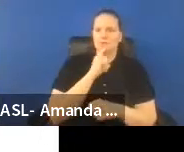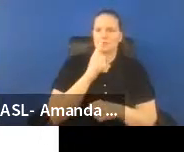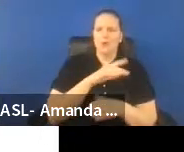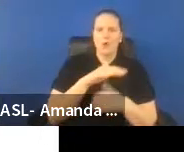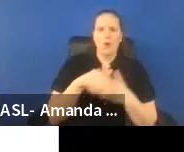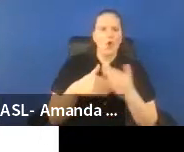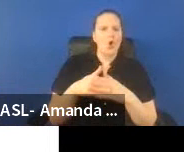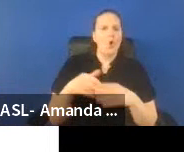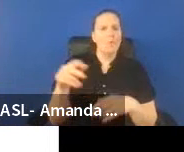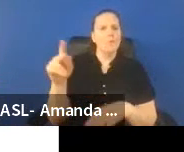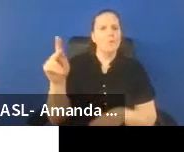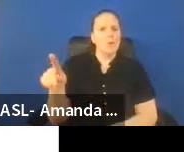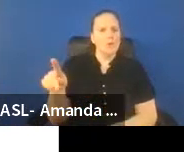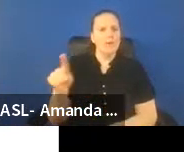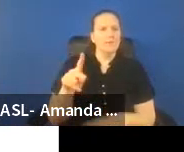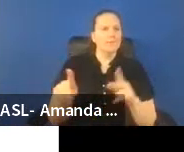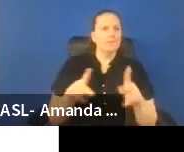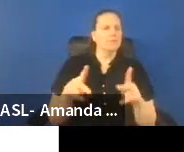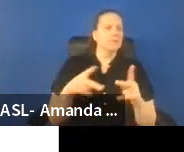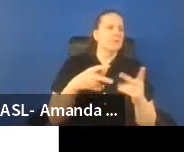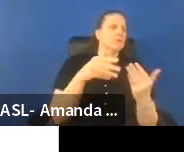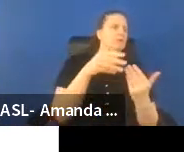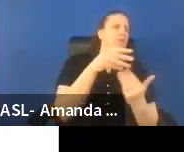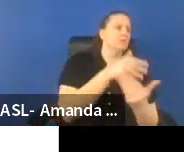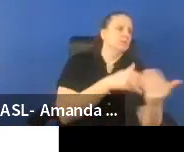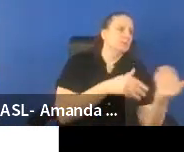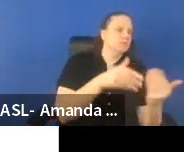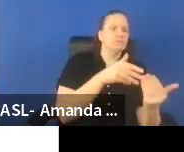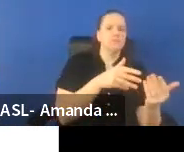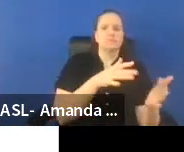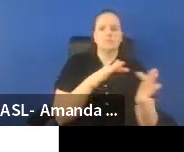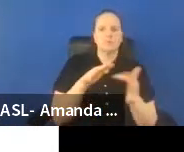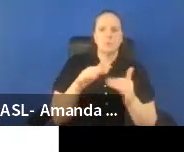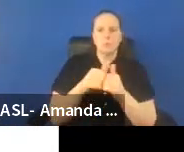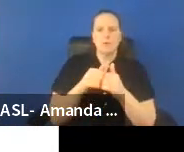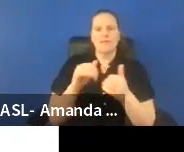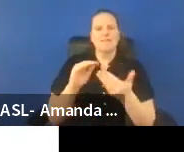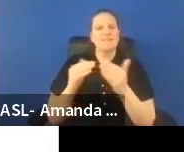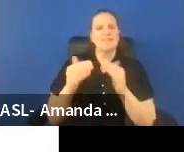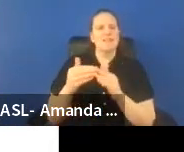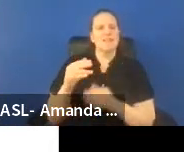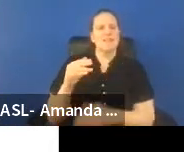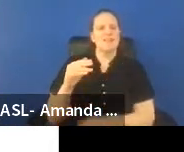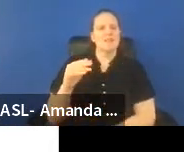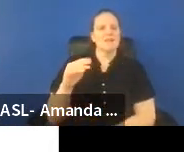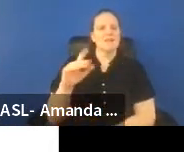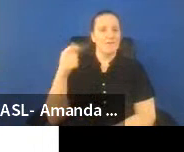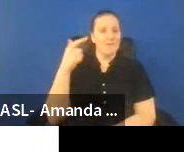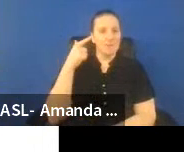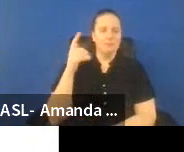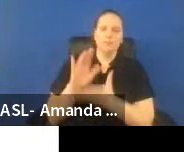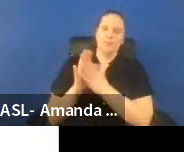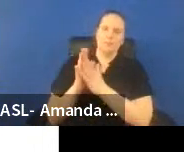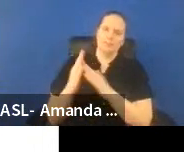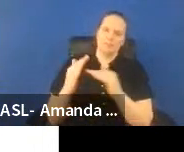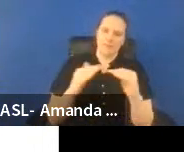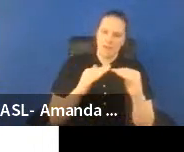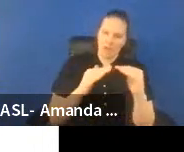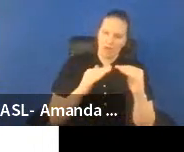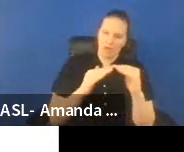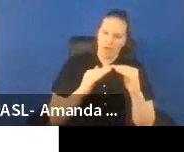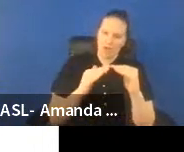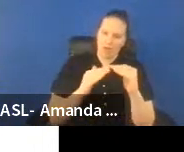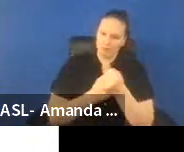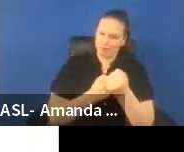Portlanders, anyone who interacts with Portland city government is treated fairly. So we advocate for